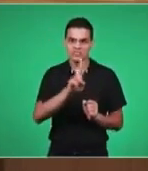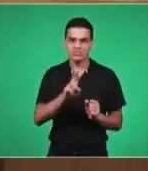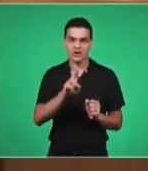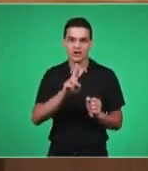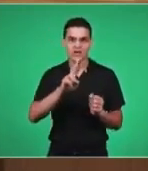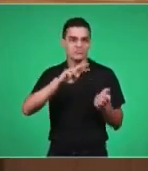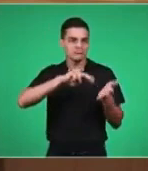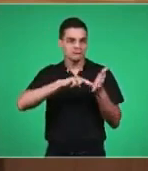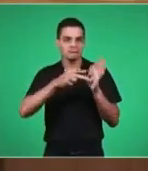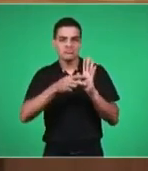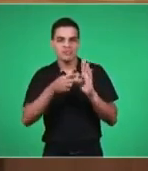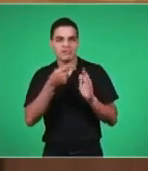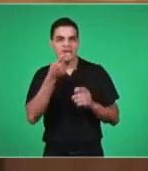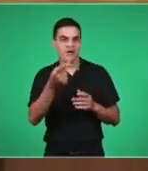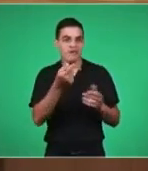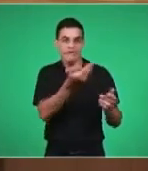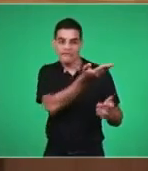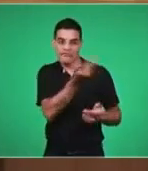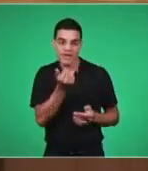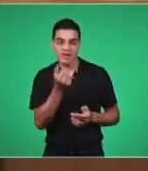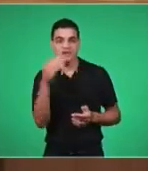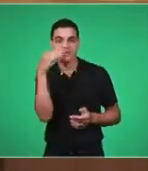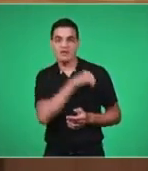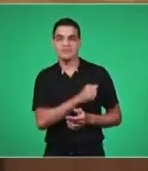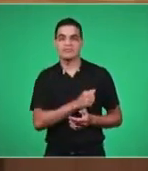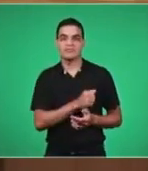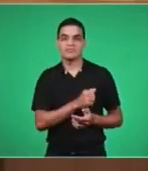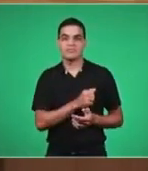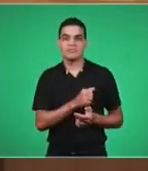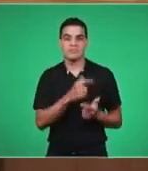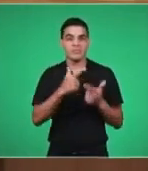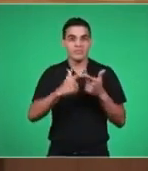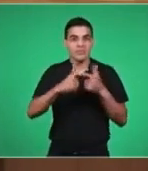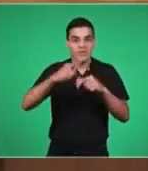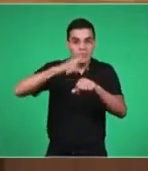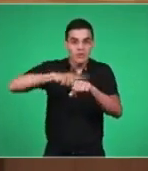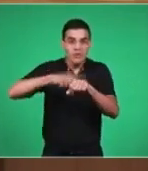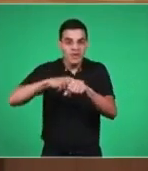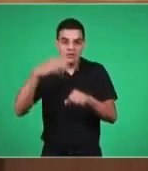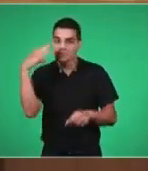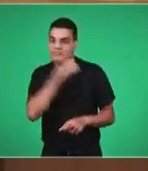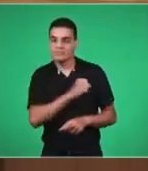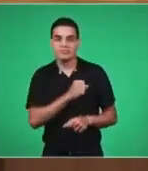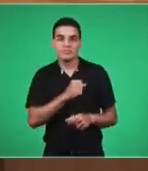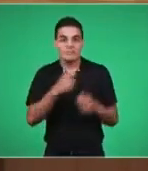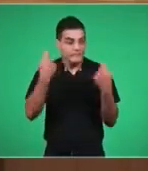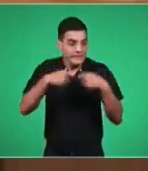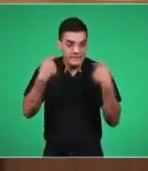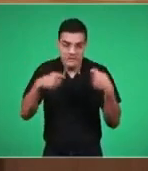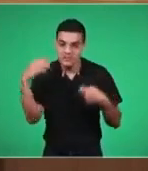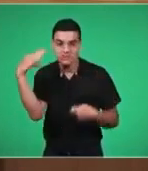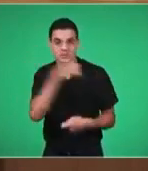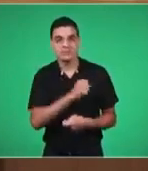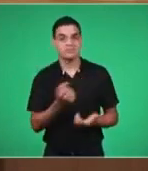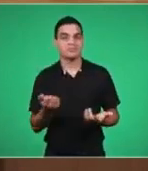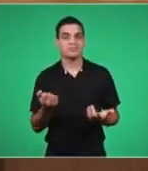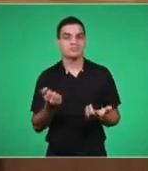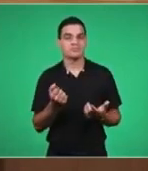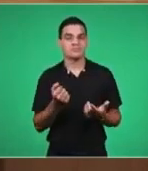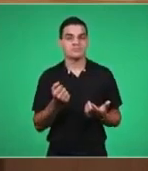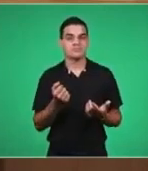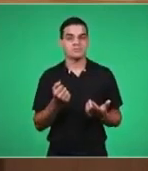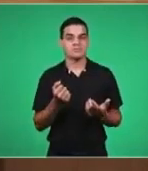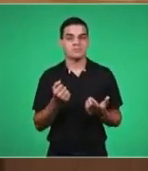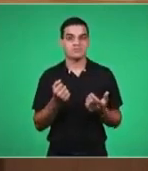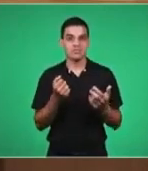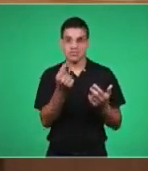Come quickly. Call them quickly. Call them with rush. There is a necessity for